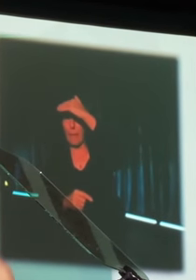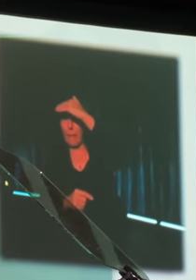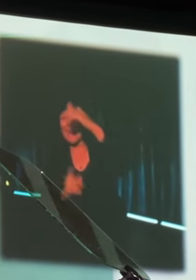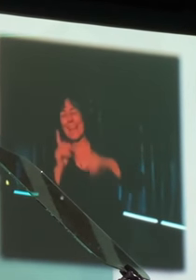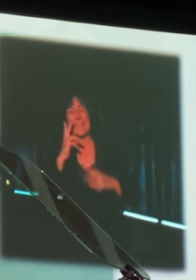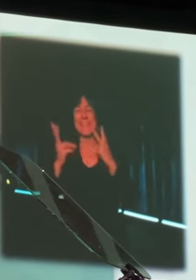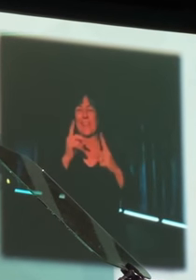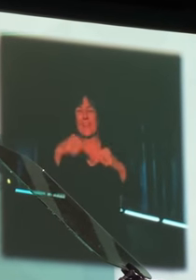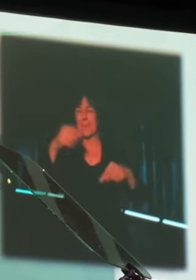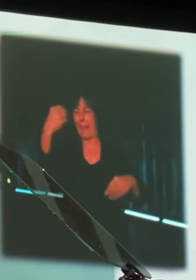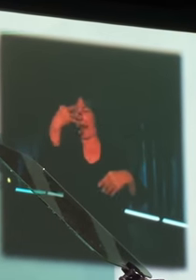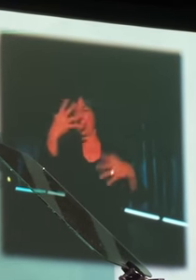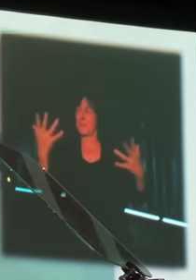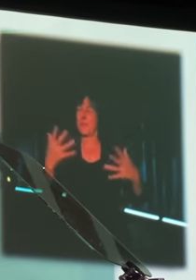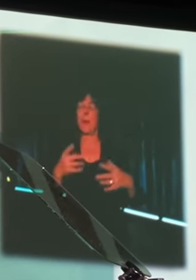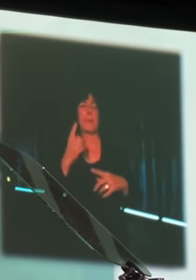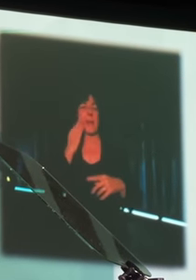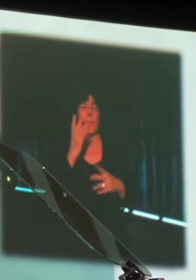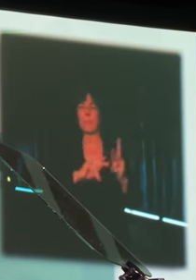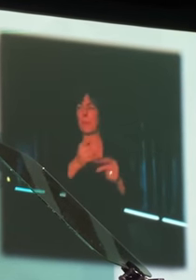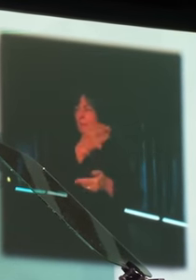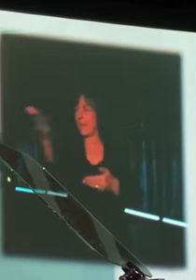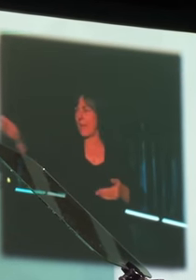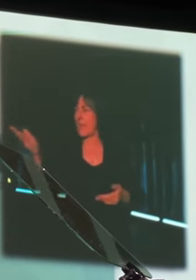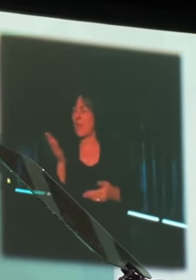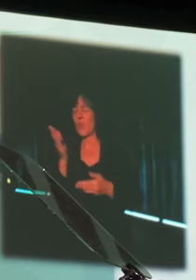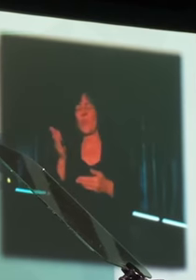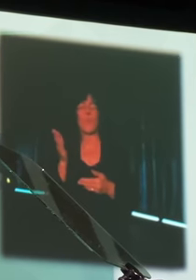actually, but I know that the folks that are out here,